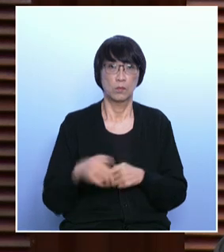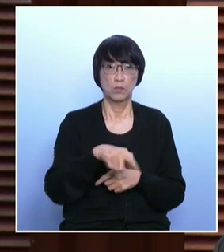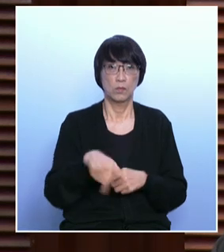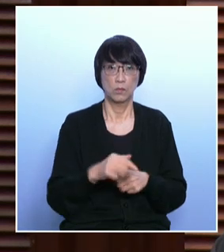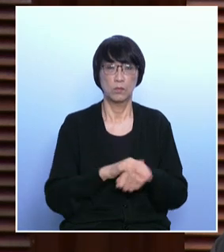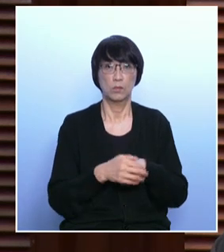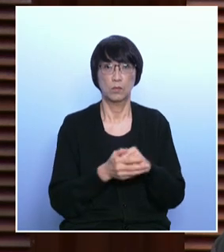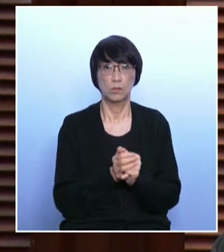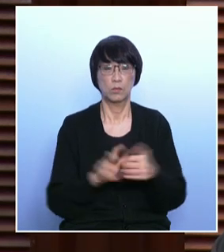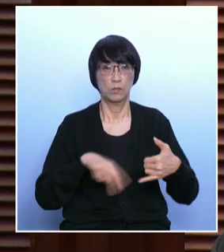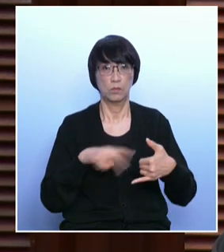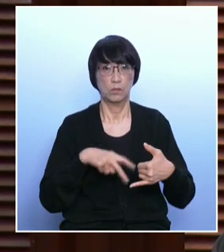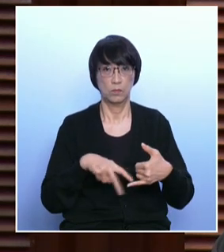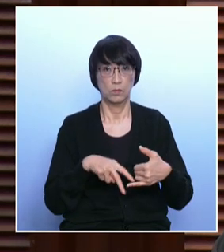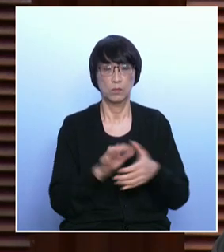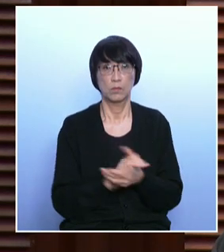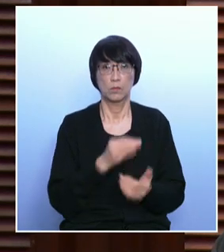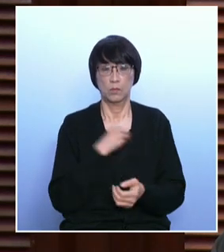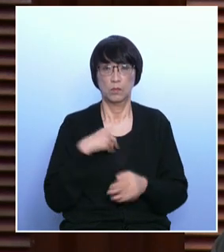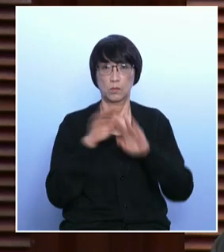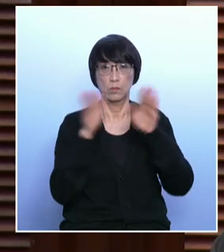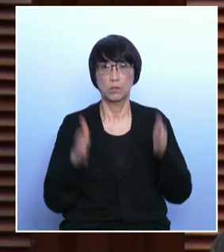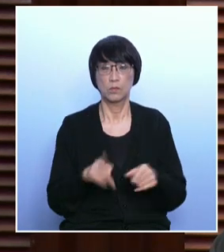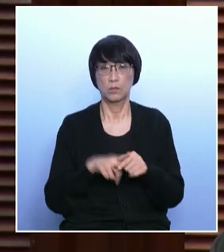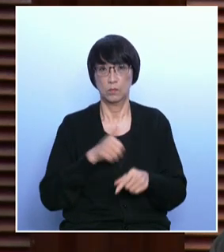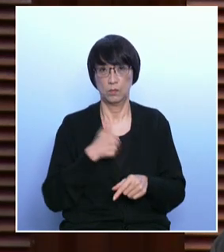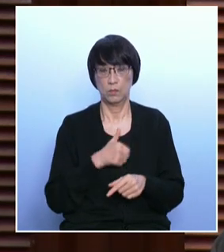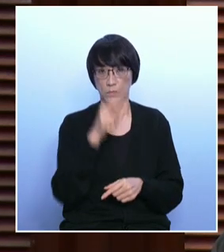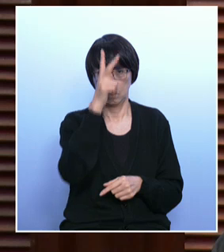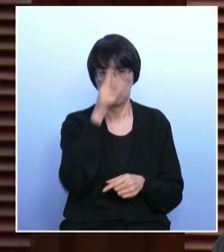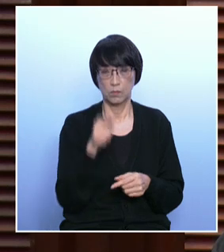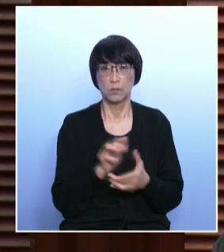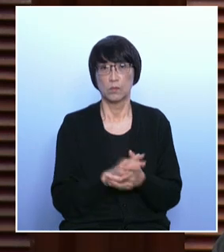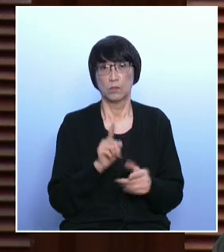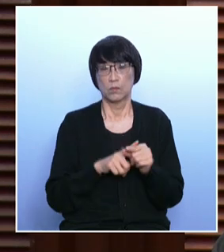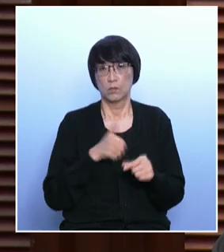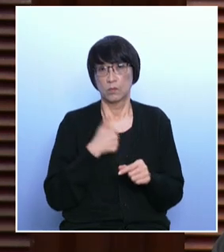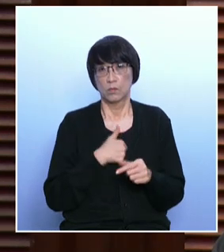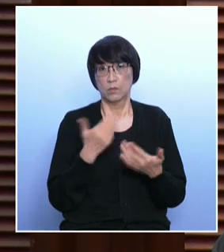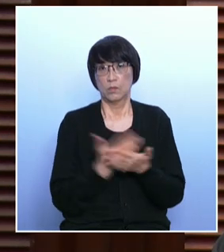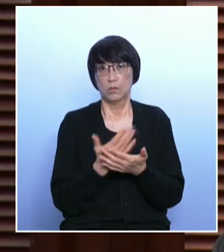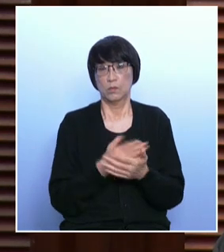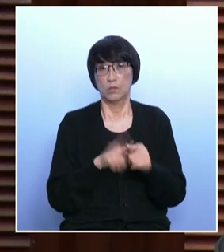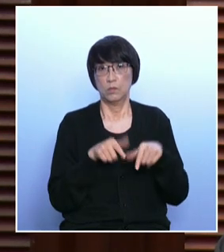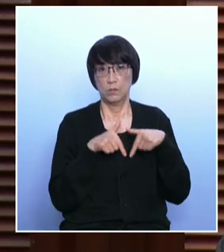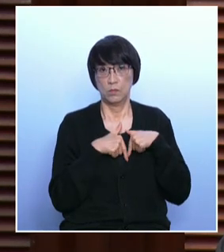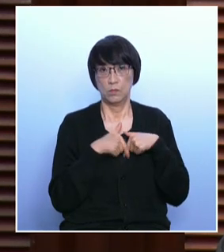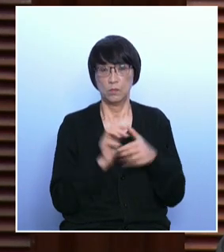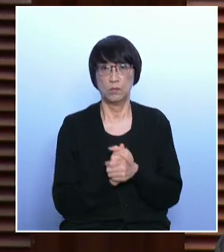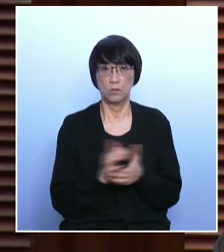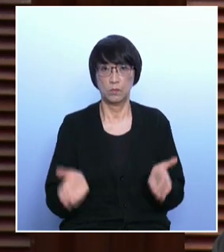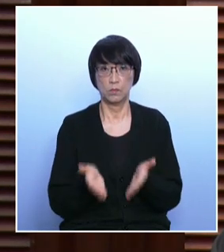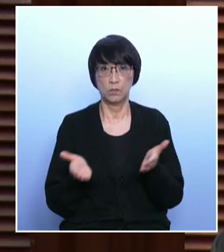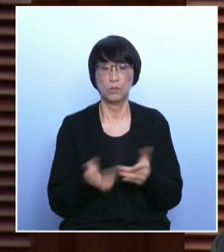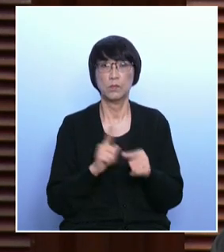requirements. 6, driving scientific research and innovation in CM by capitalizing the platforms such as the GBA International